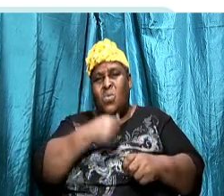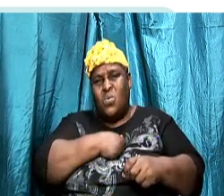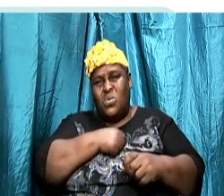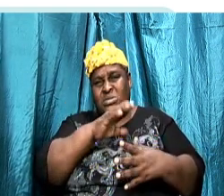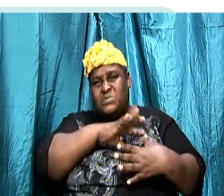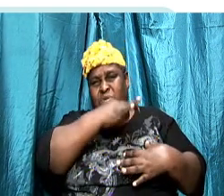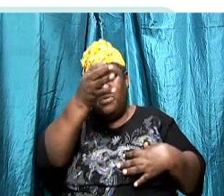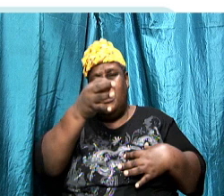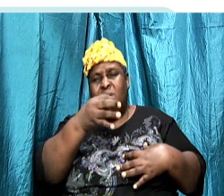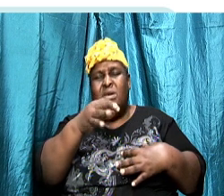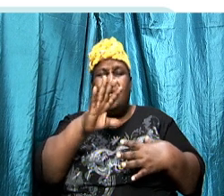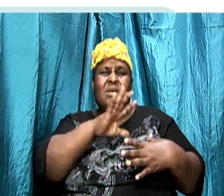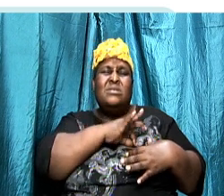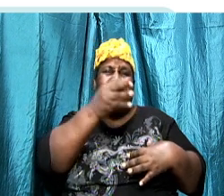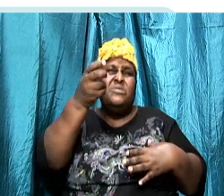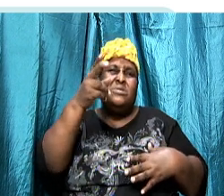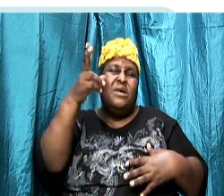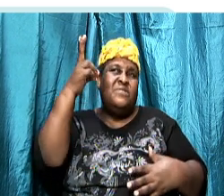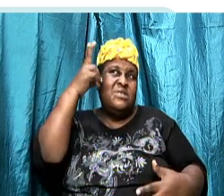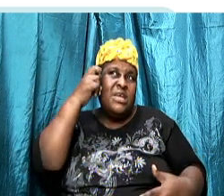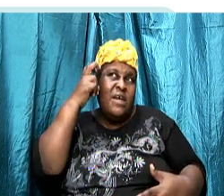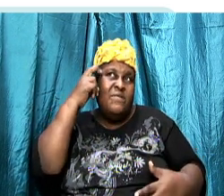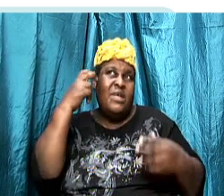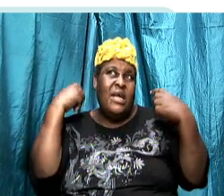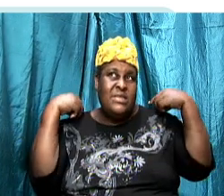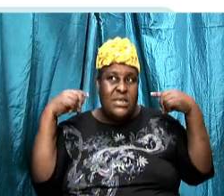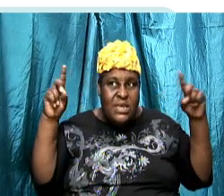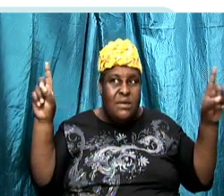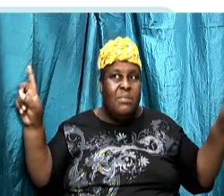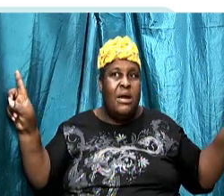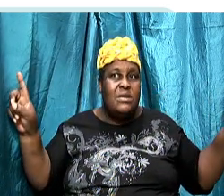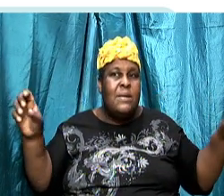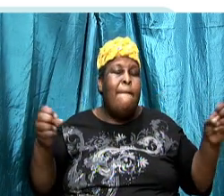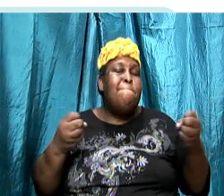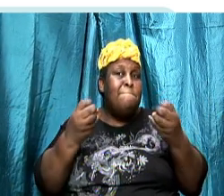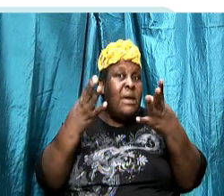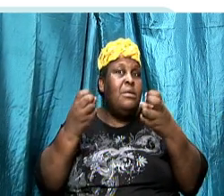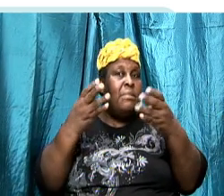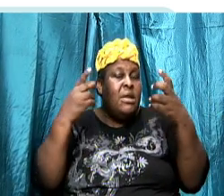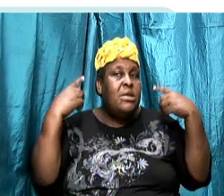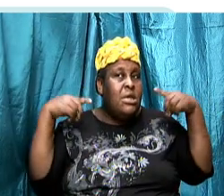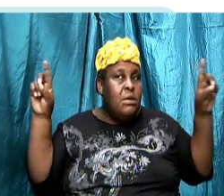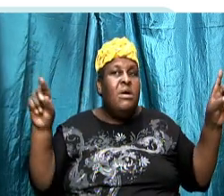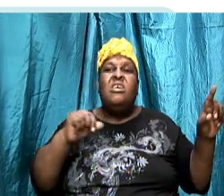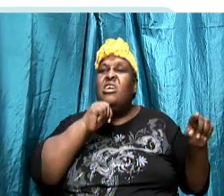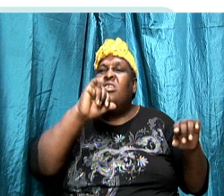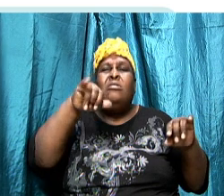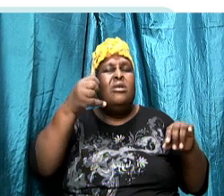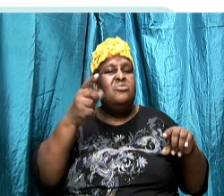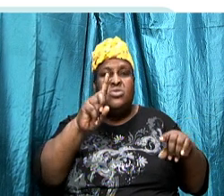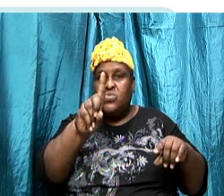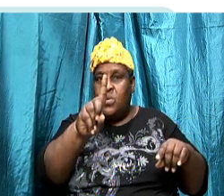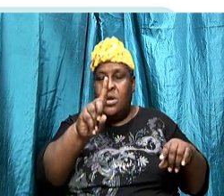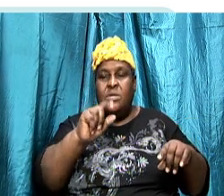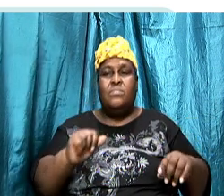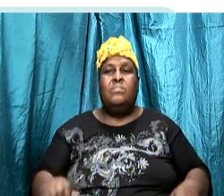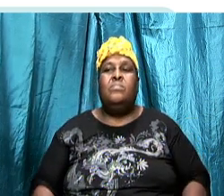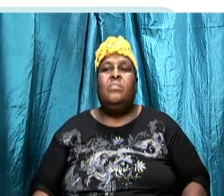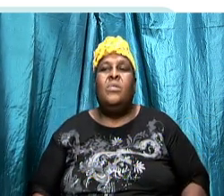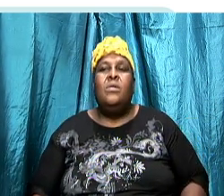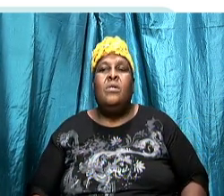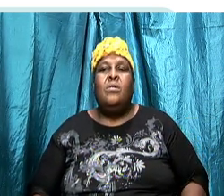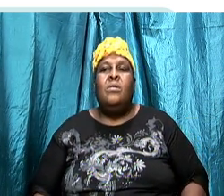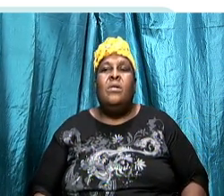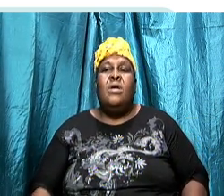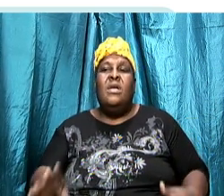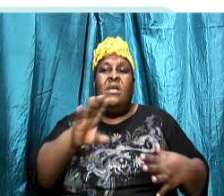of the devil or demons. And there are many demons, not just one. So that is another source. And of course, there